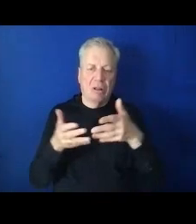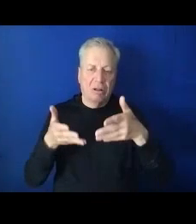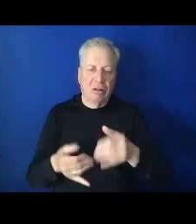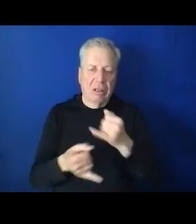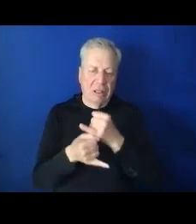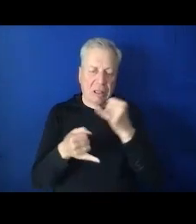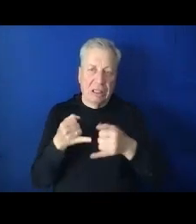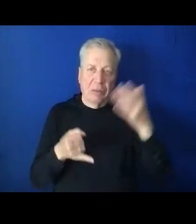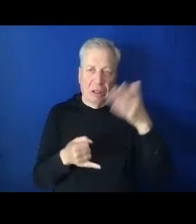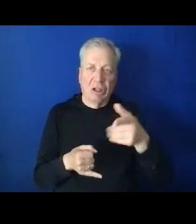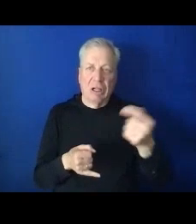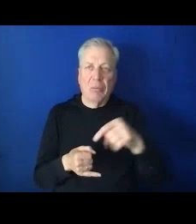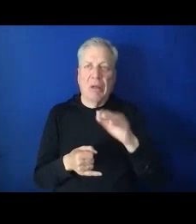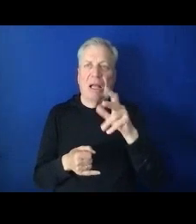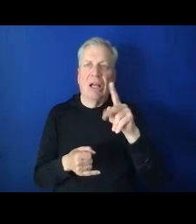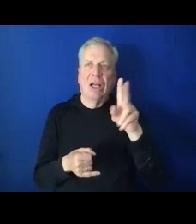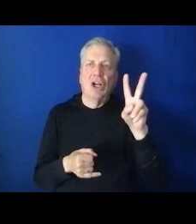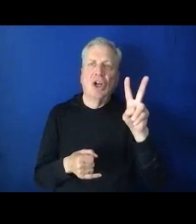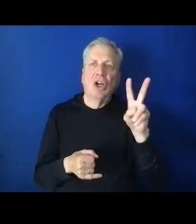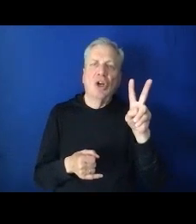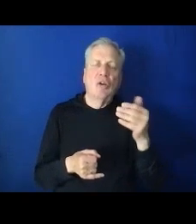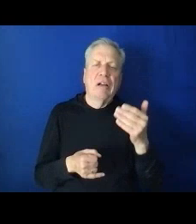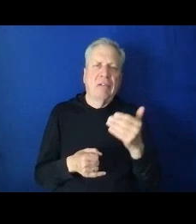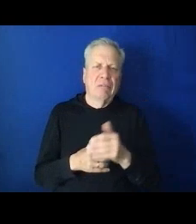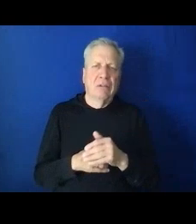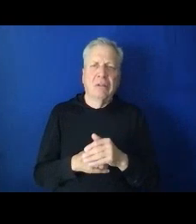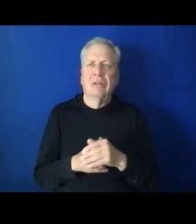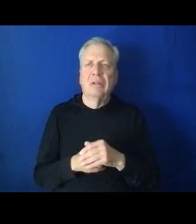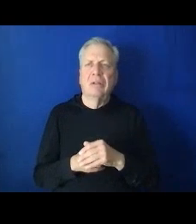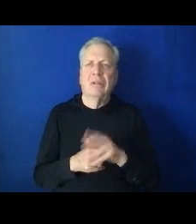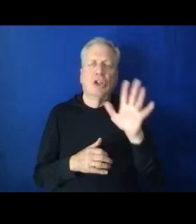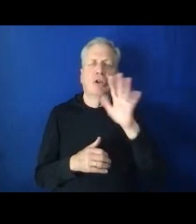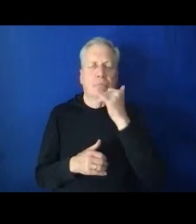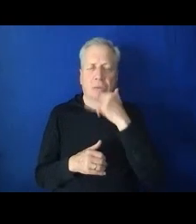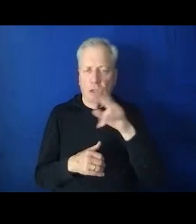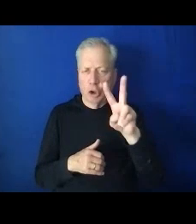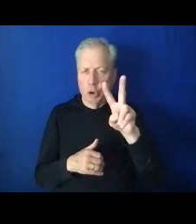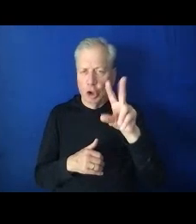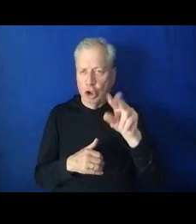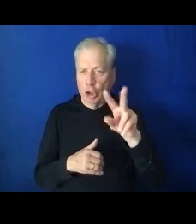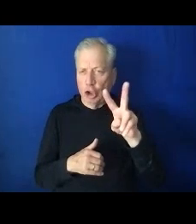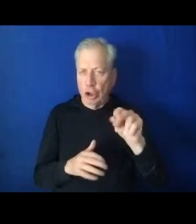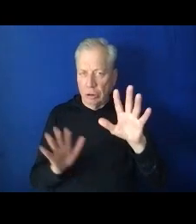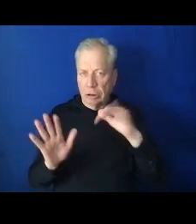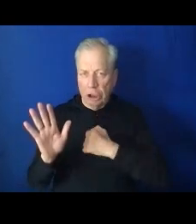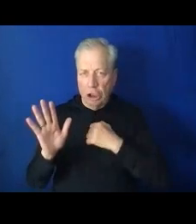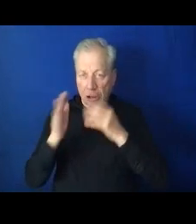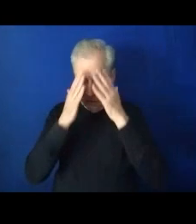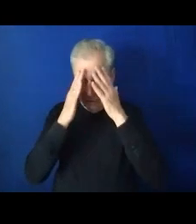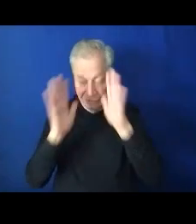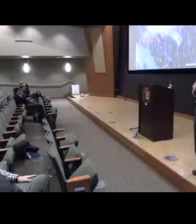ready to go, appreciate it. Have a good break. 2:30, sorry, it's getting late.